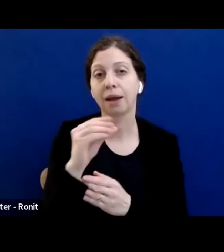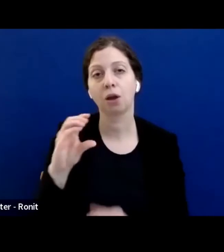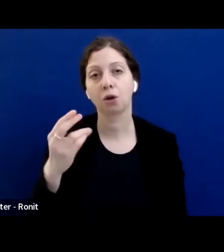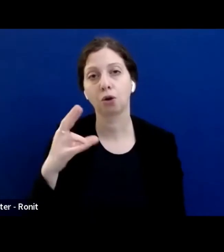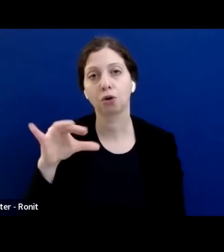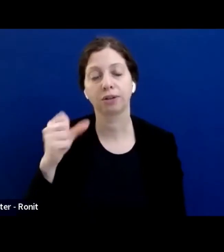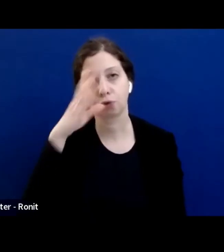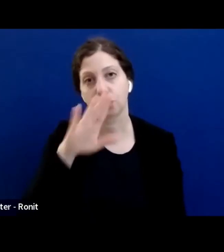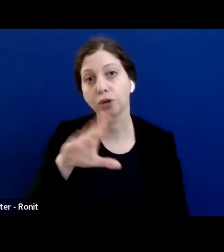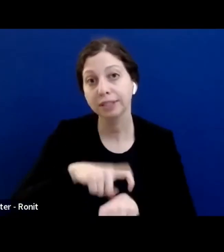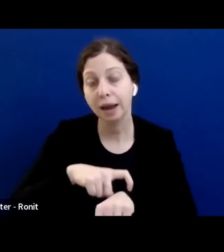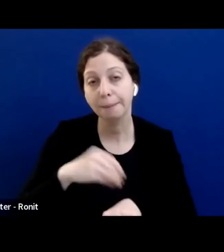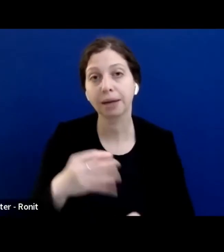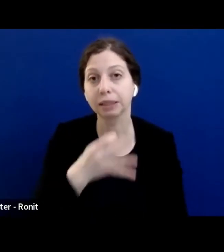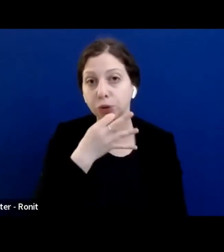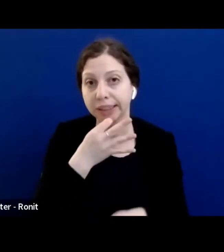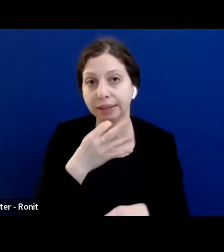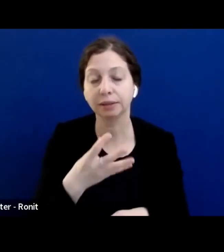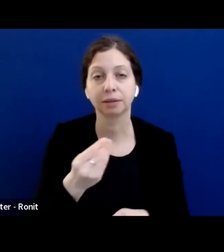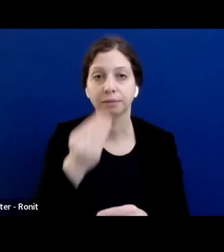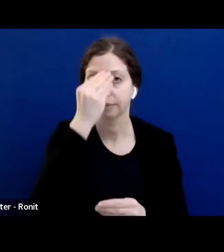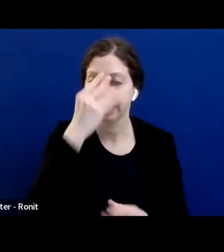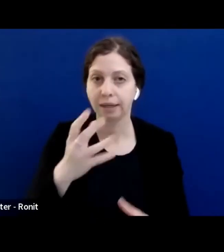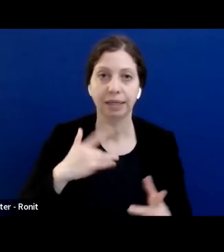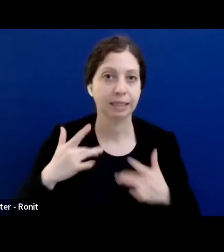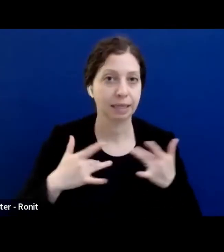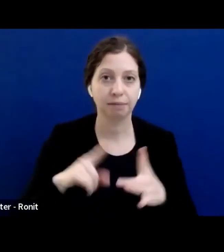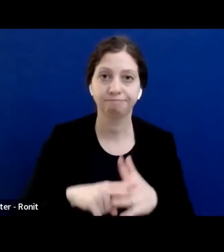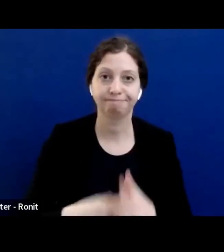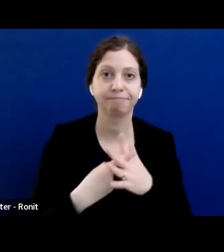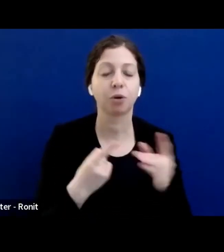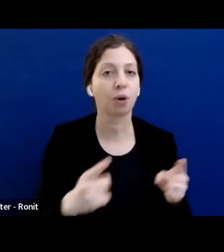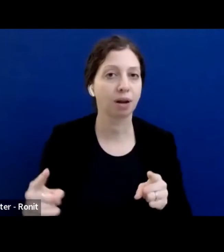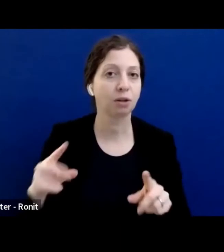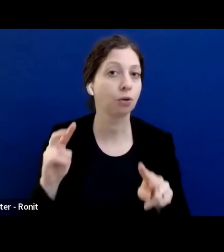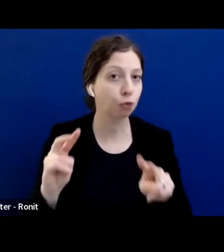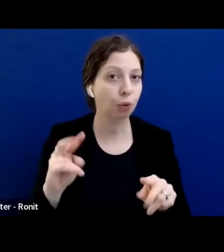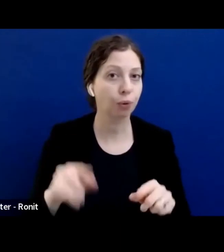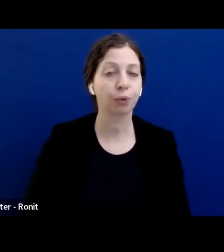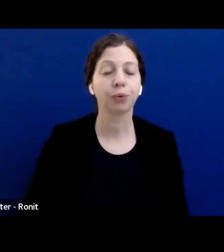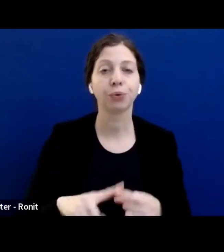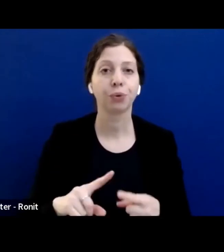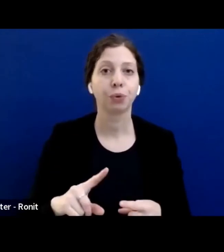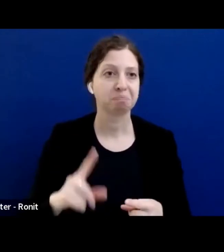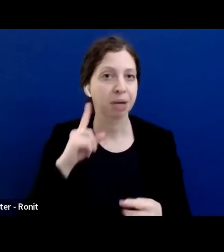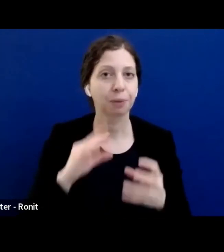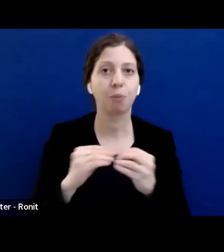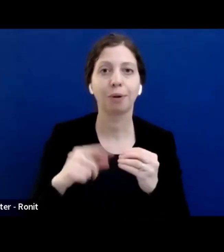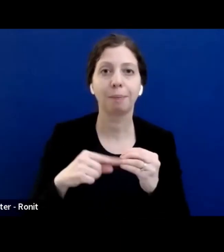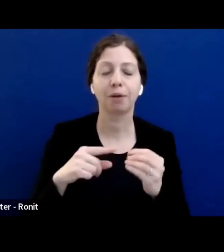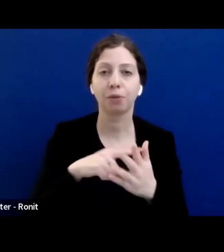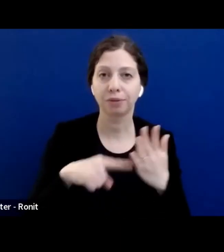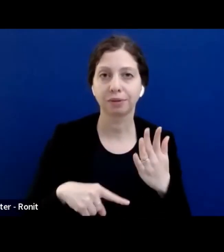and for your expertise and information and the exciting initiatives that are going on. And we look forward to hearing more about those things